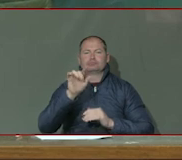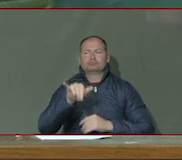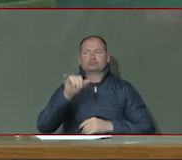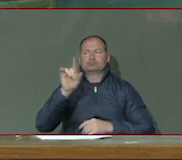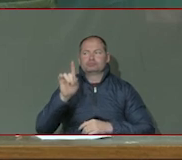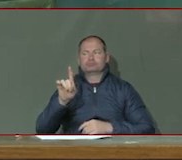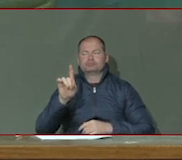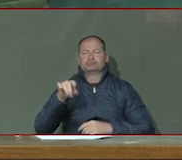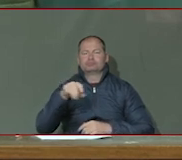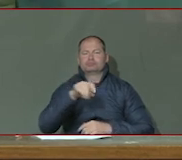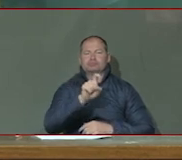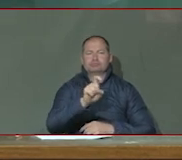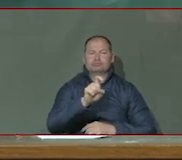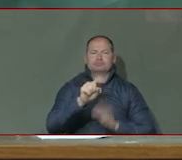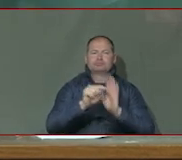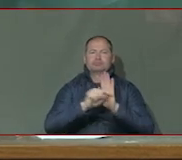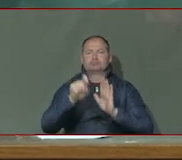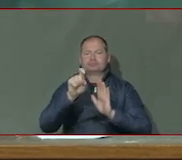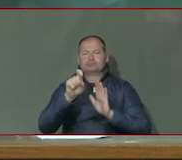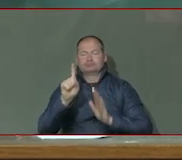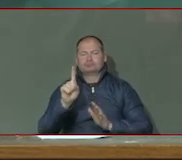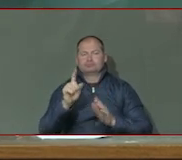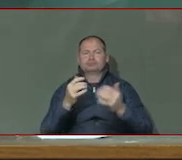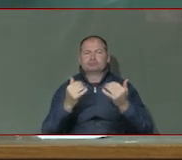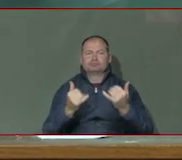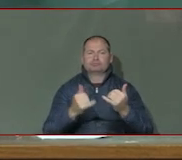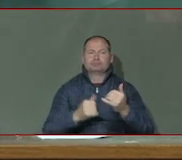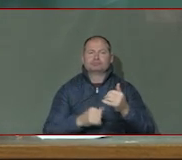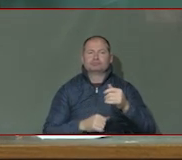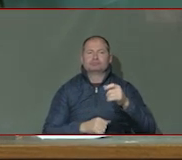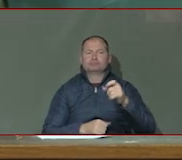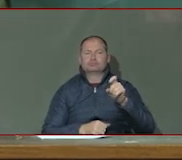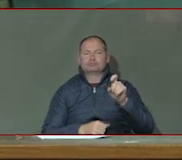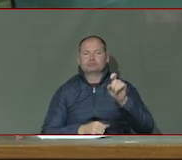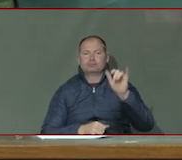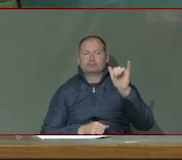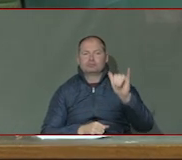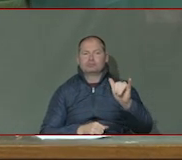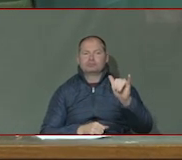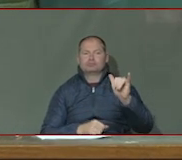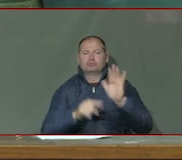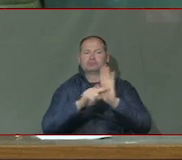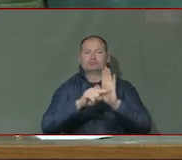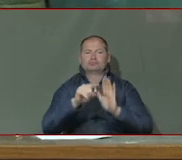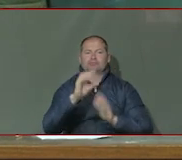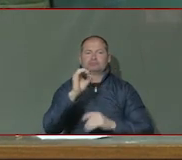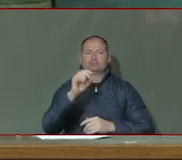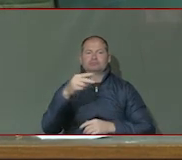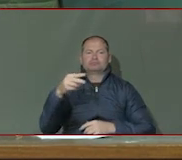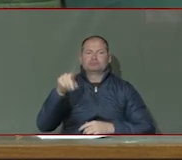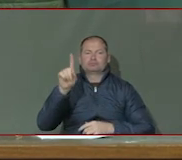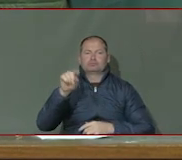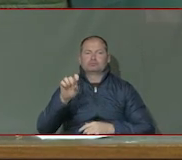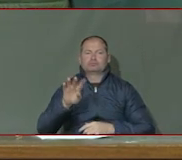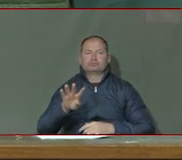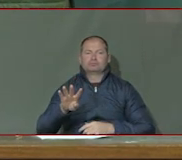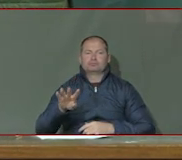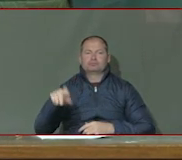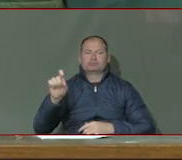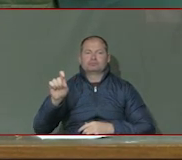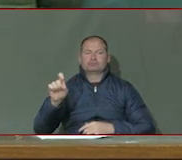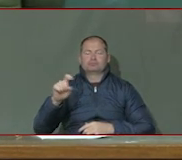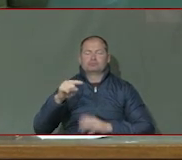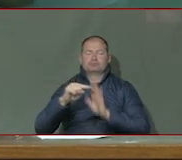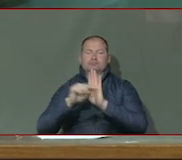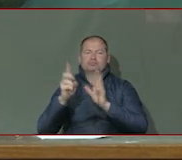x minus x1. So this is y minus 0 is equal to a quarter bracket x minus